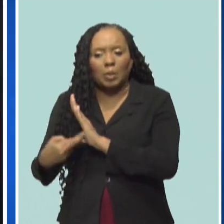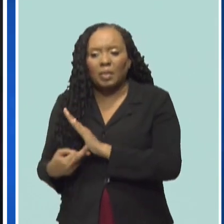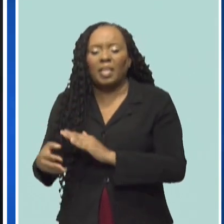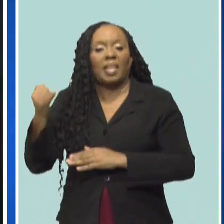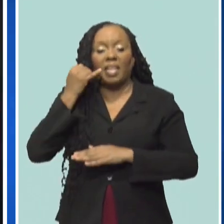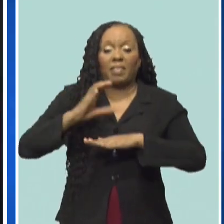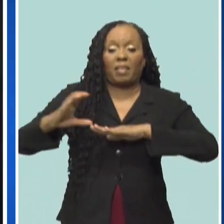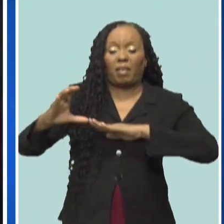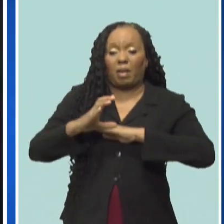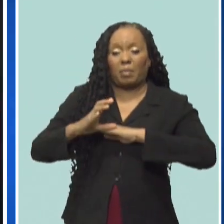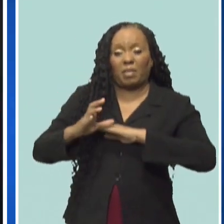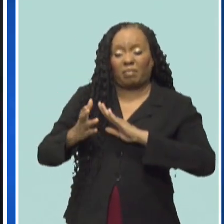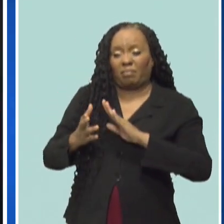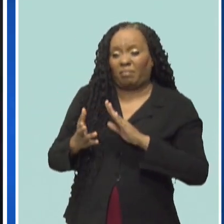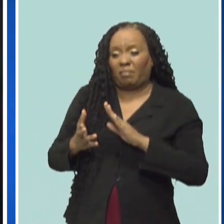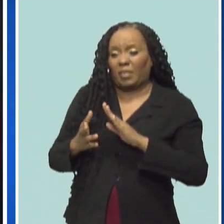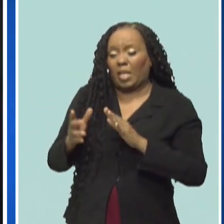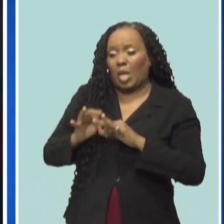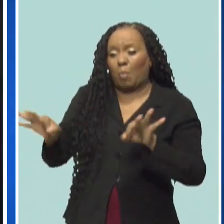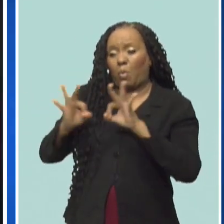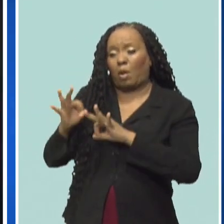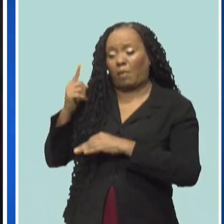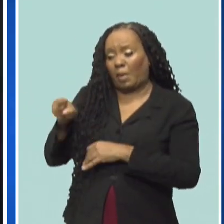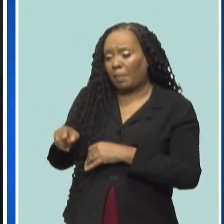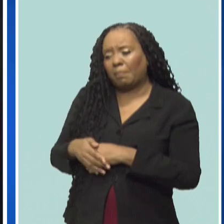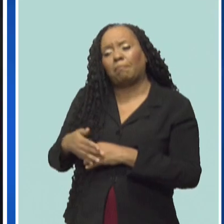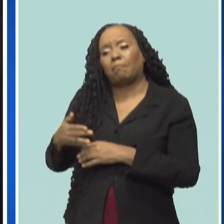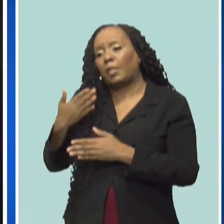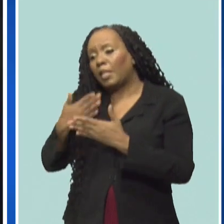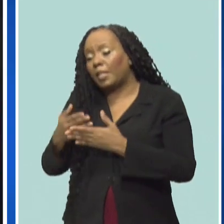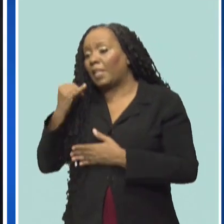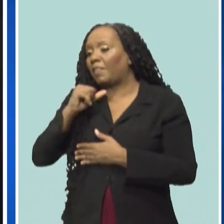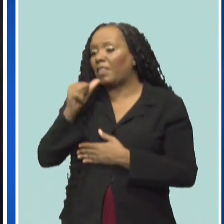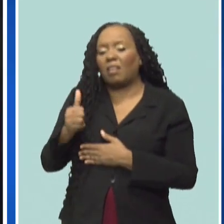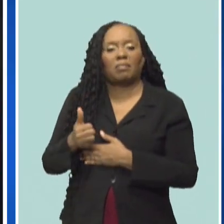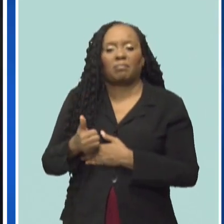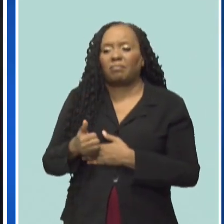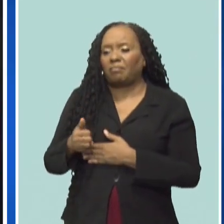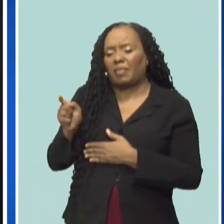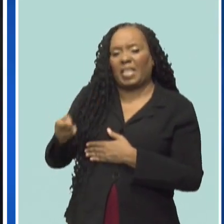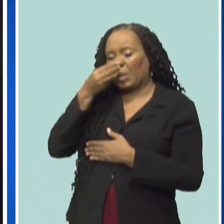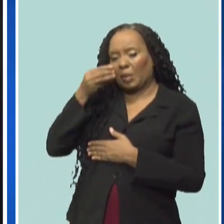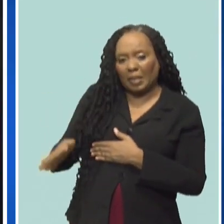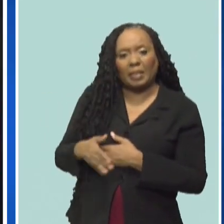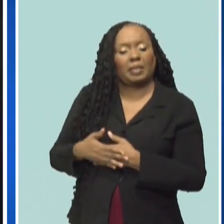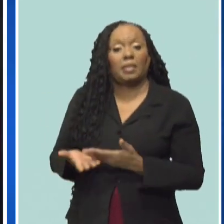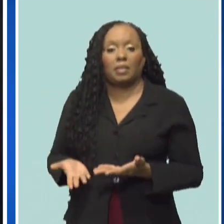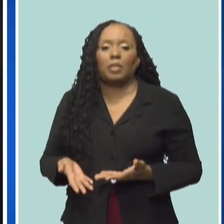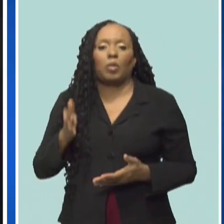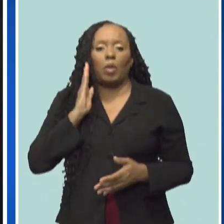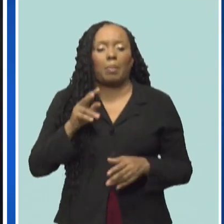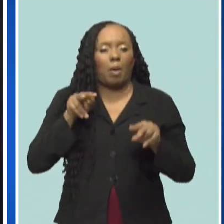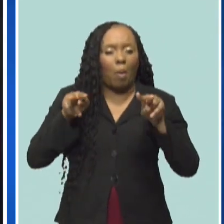for some purpose of expedience, we are irrelevant. And I think that that is the reality we faced last time. And that's what we'll be looking